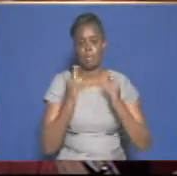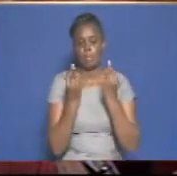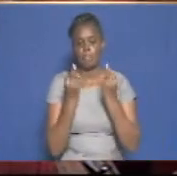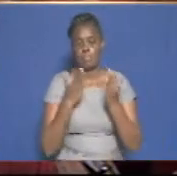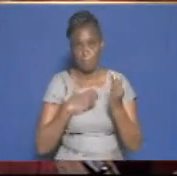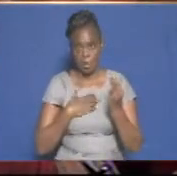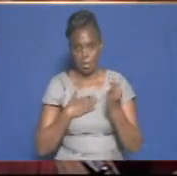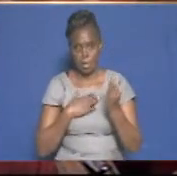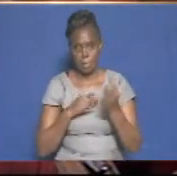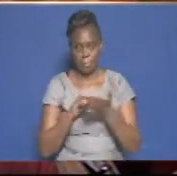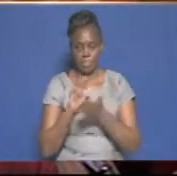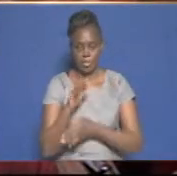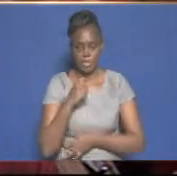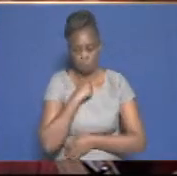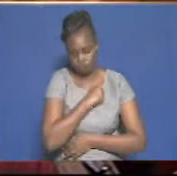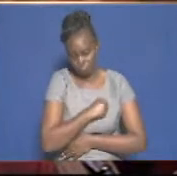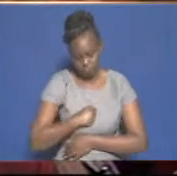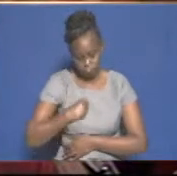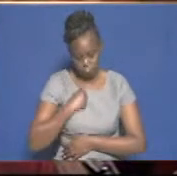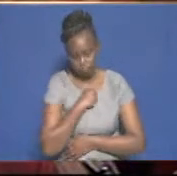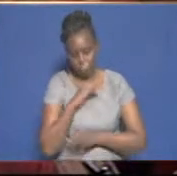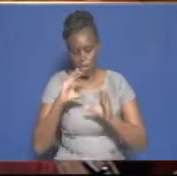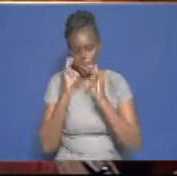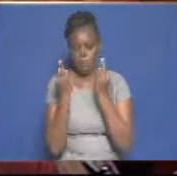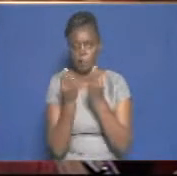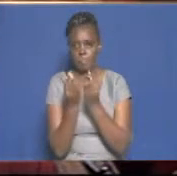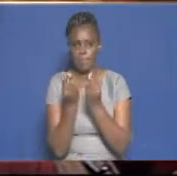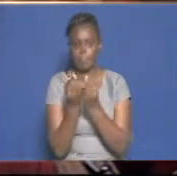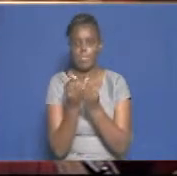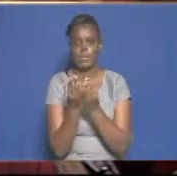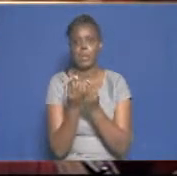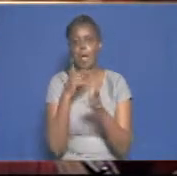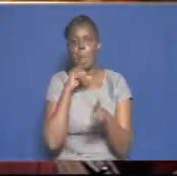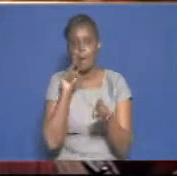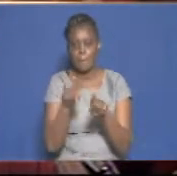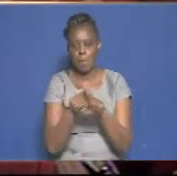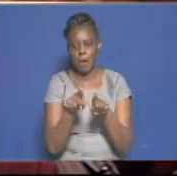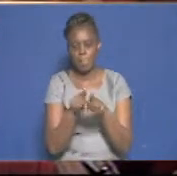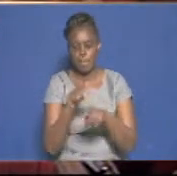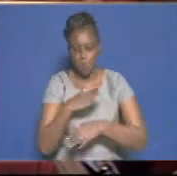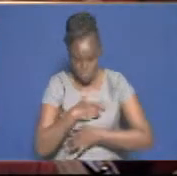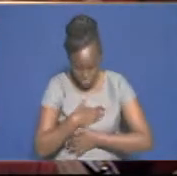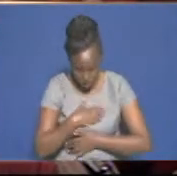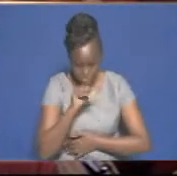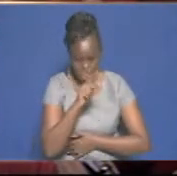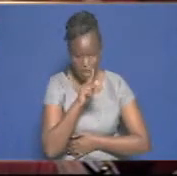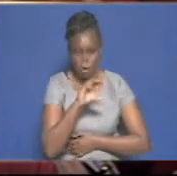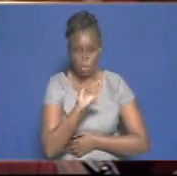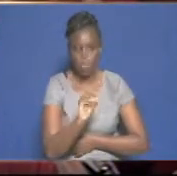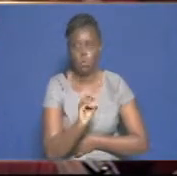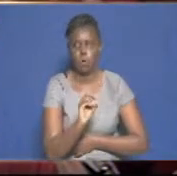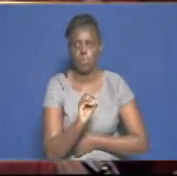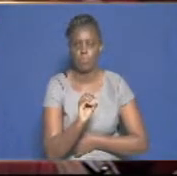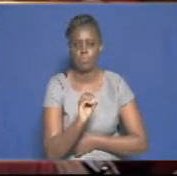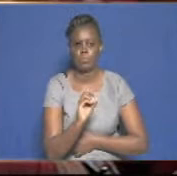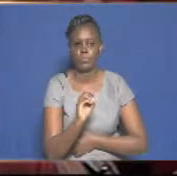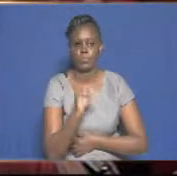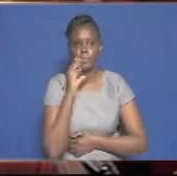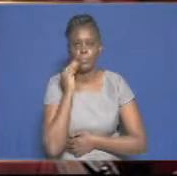me, Honorable Speaker, to pass my sincere condolences to the family of the late Jagoe Mediwe, Washington. Honorable